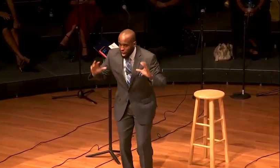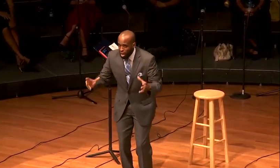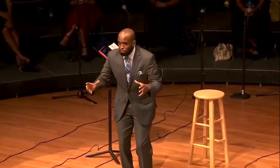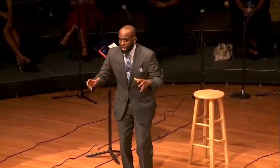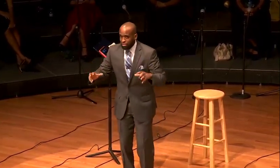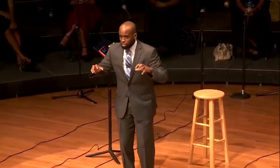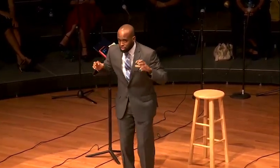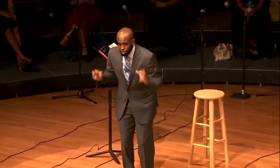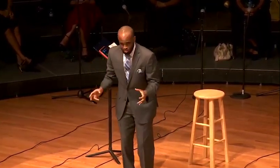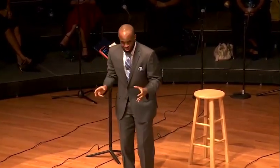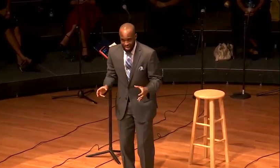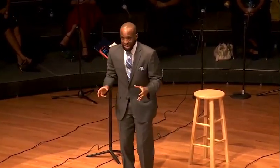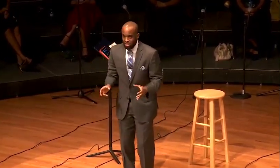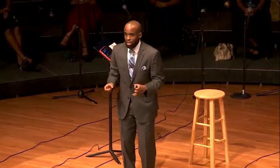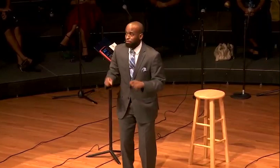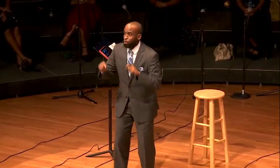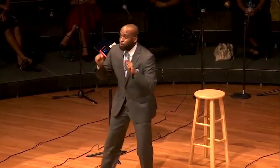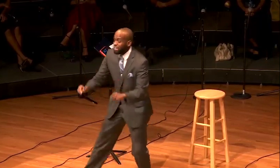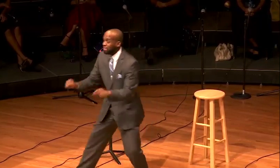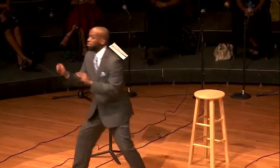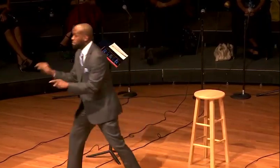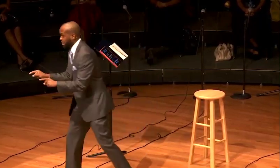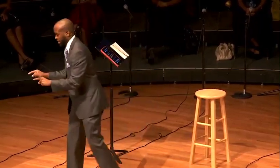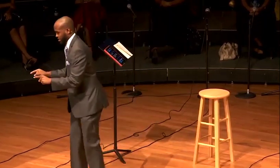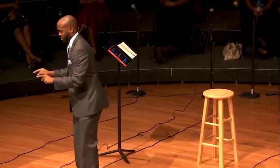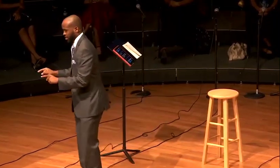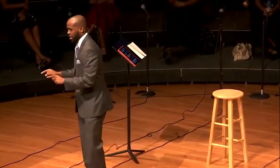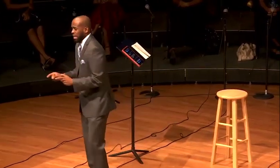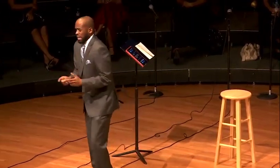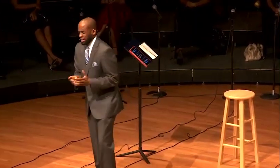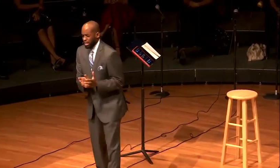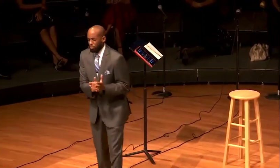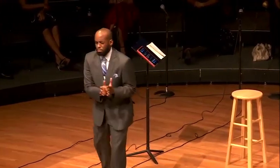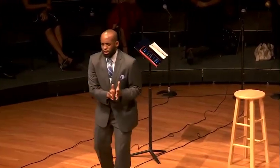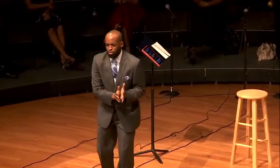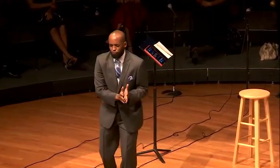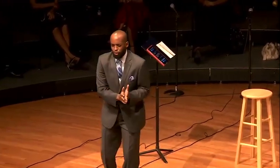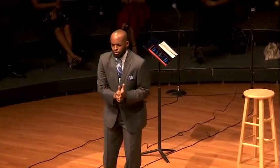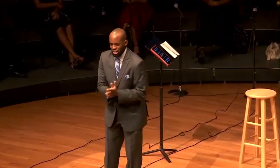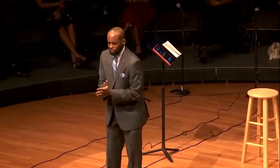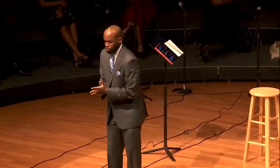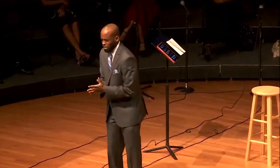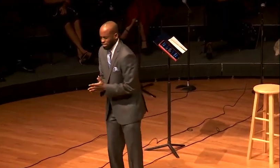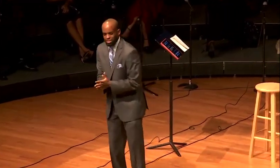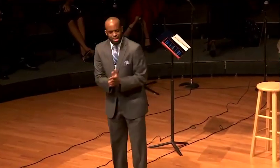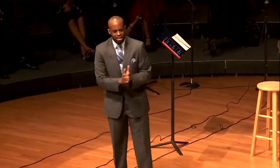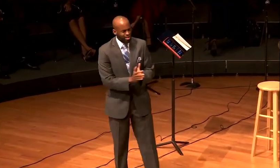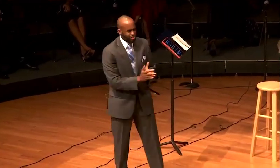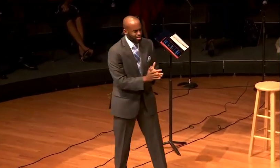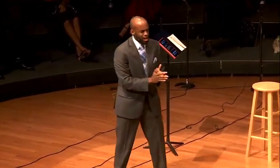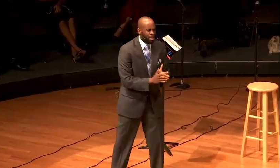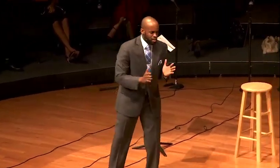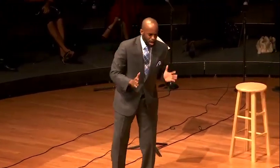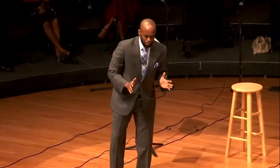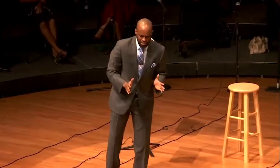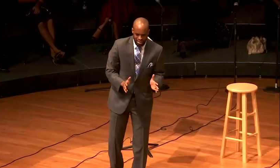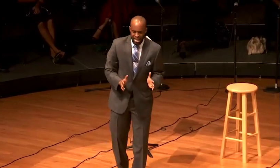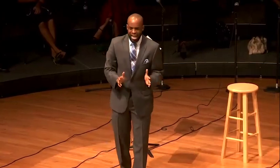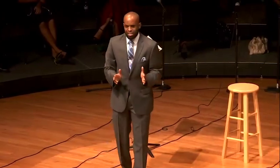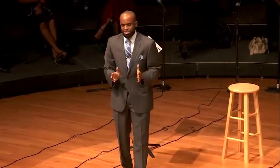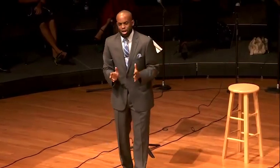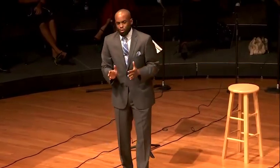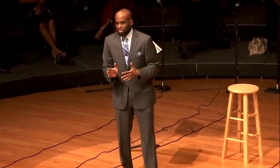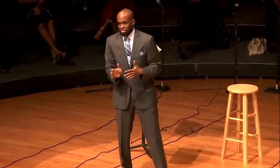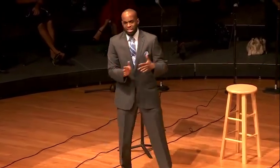the pomp and the circumstance of a weekly meeting. It said we met on the first day of the week. This is not uncommon